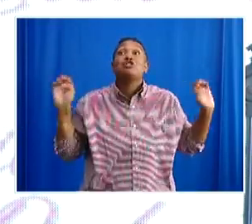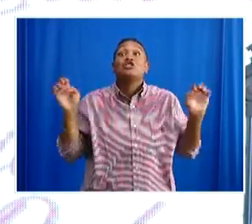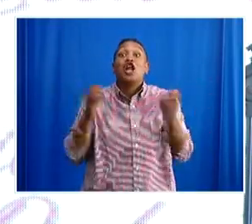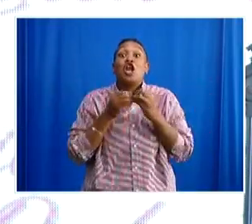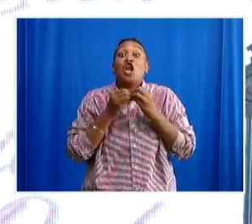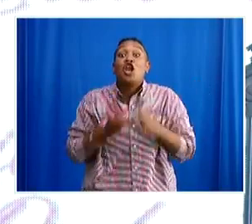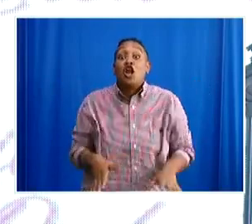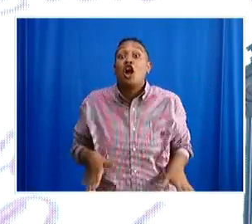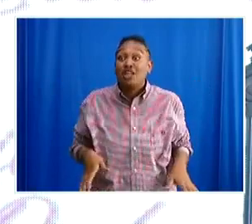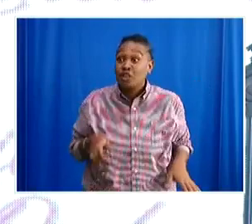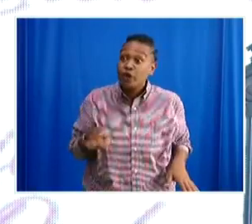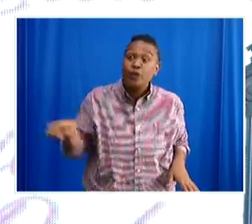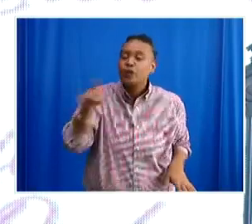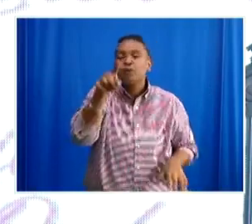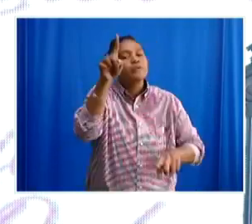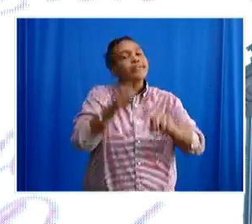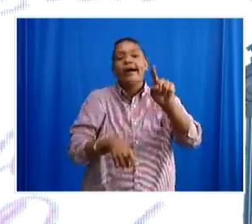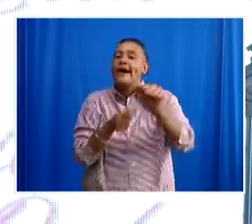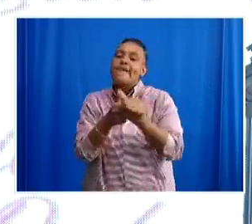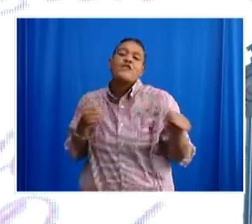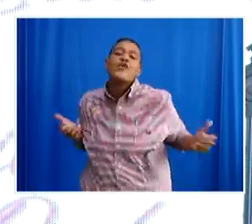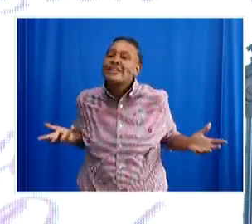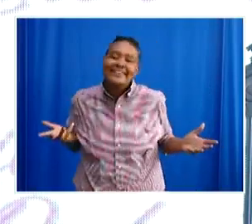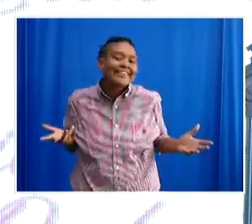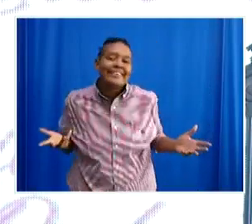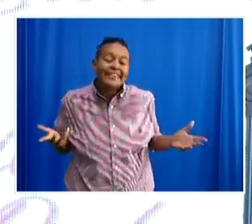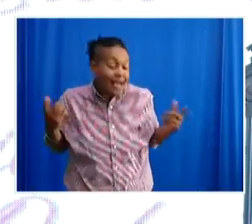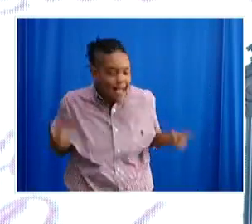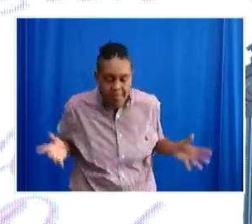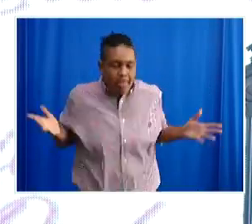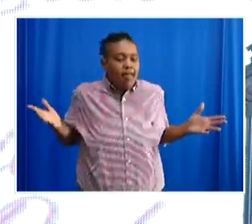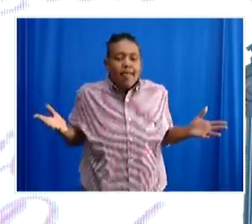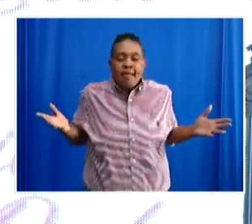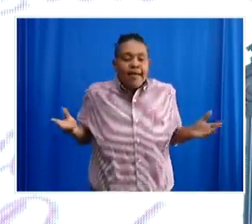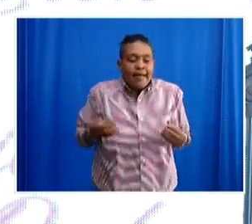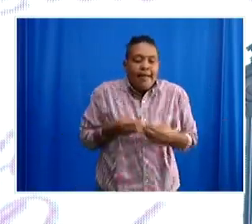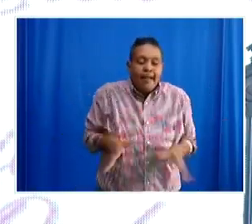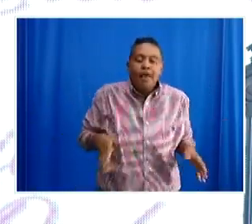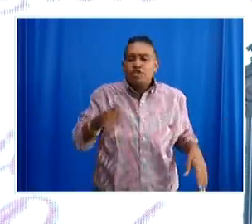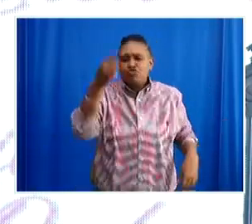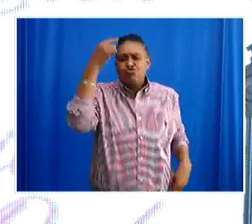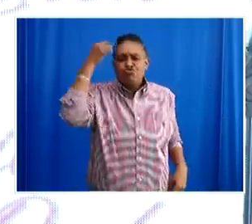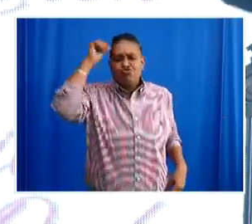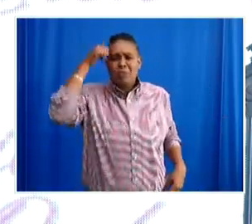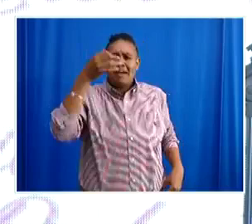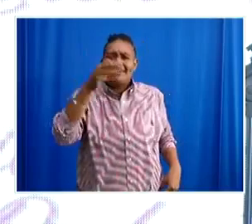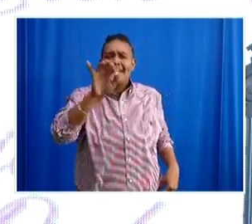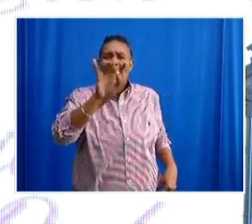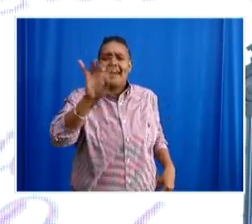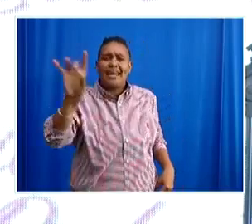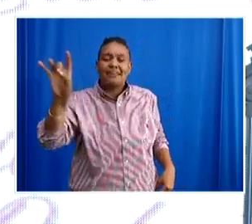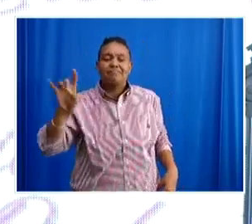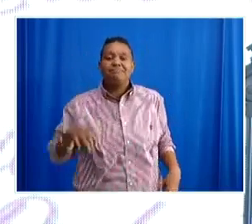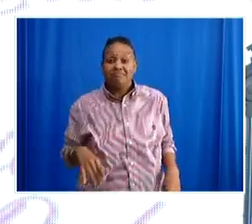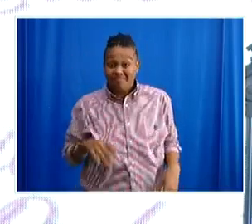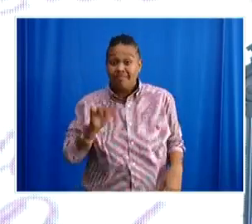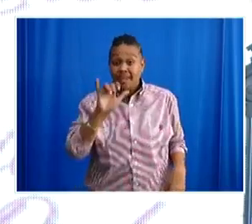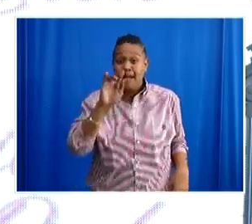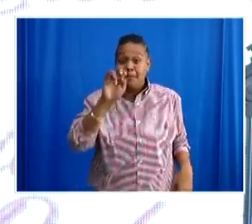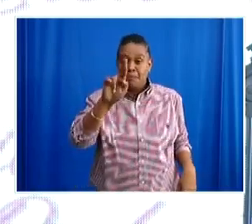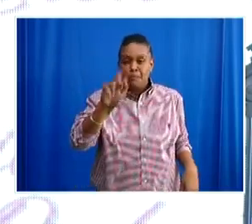that you cannot avoid. Those who remember Gilbert. Everybody remember Hurricane Gilbert?